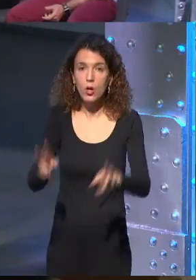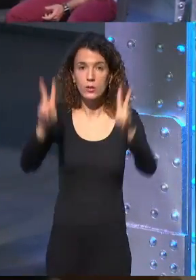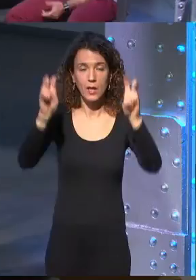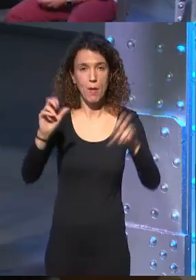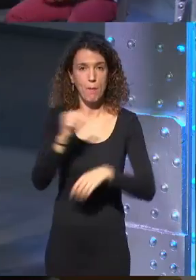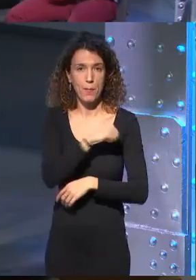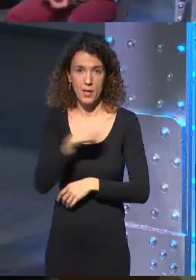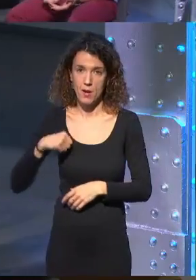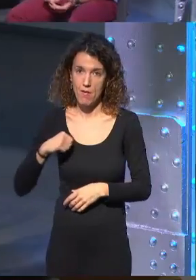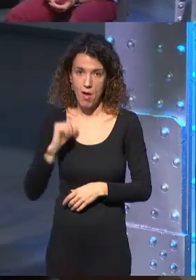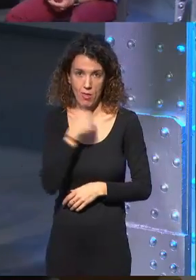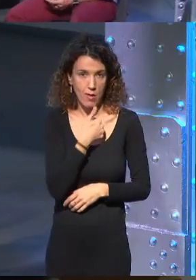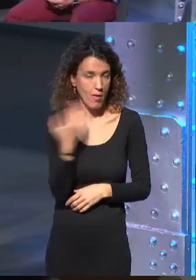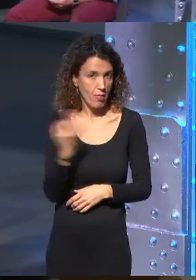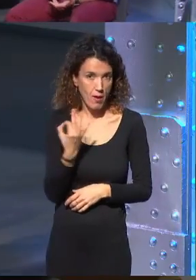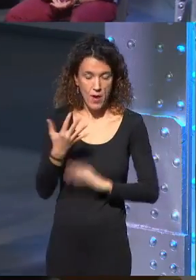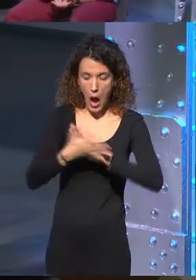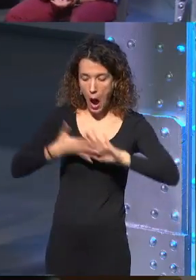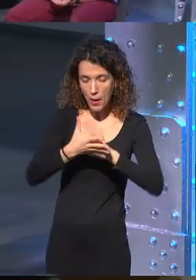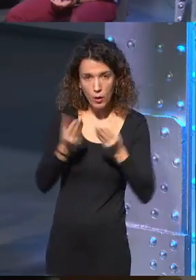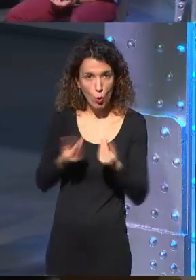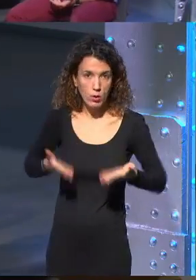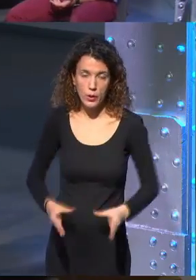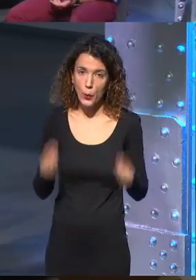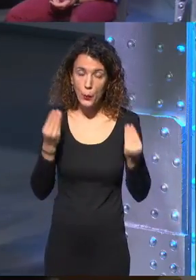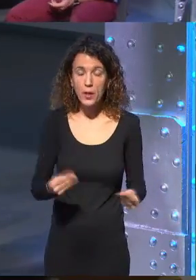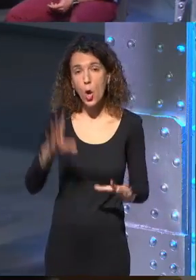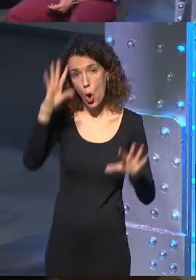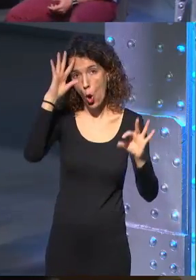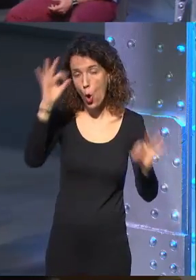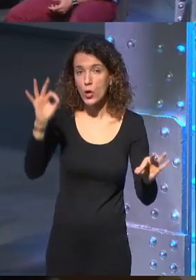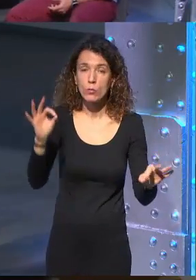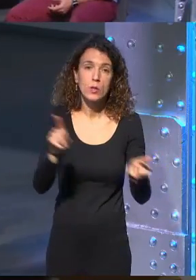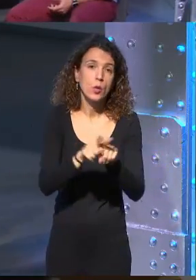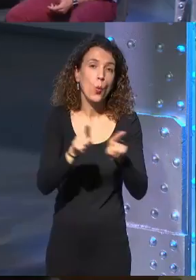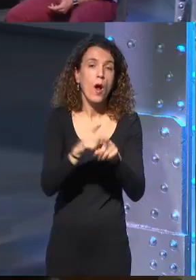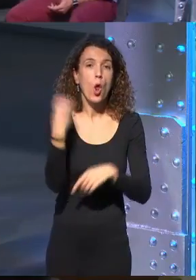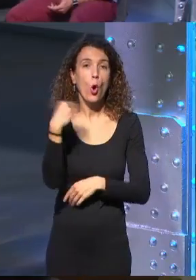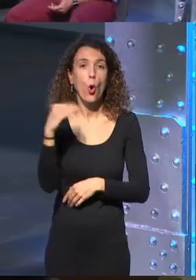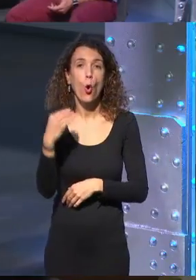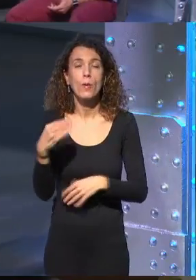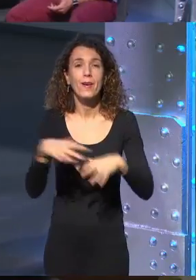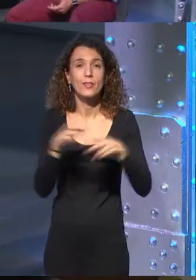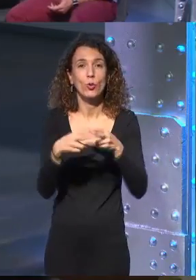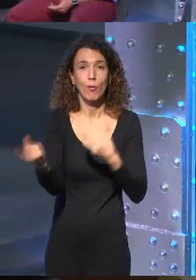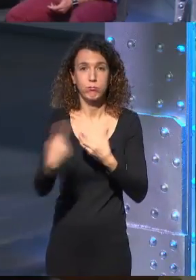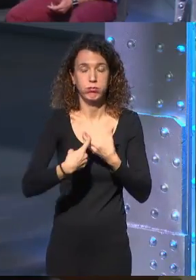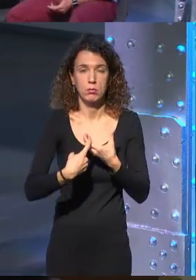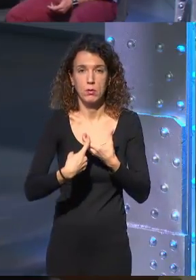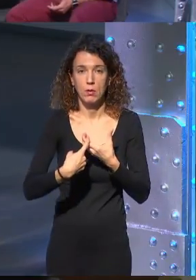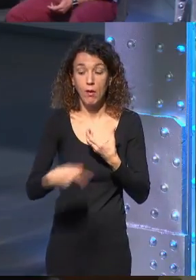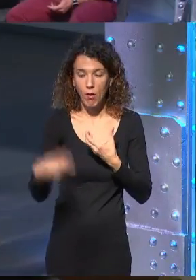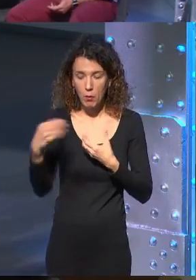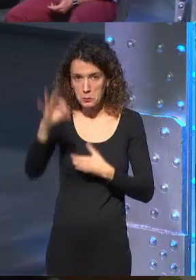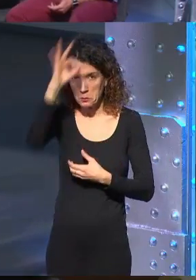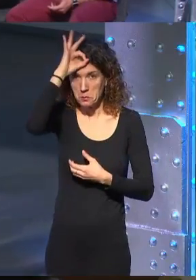to talk when there's a mistake that somebody has made.